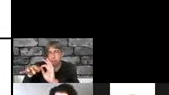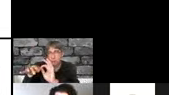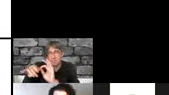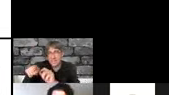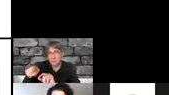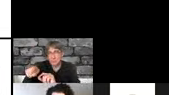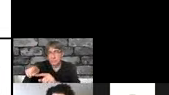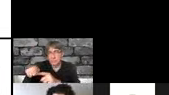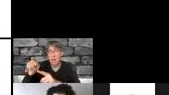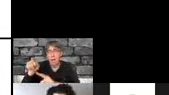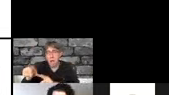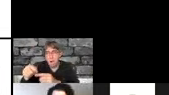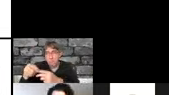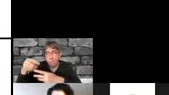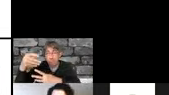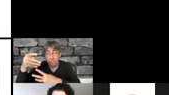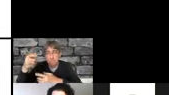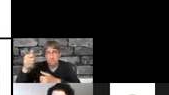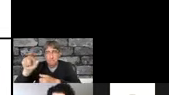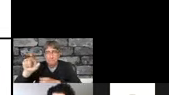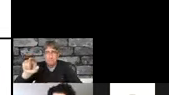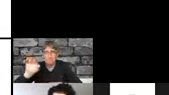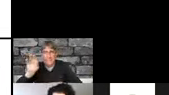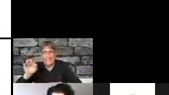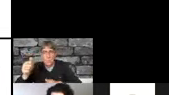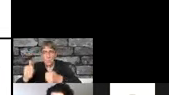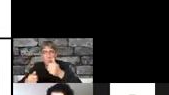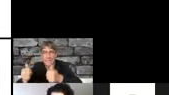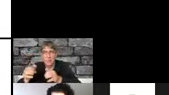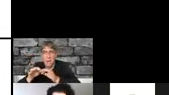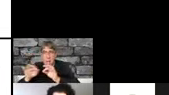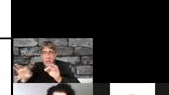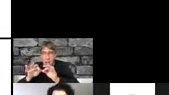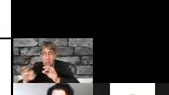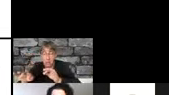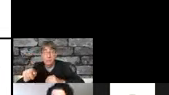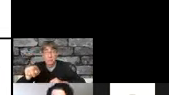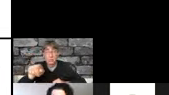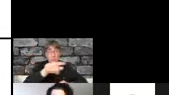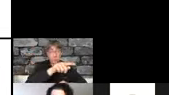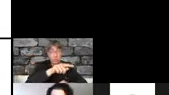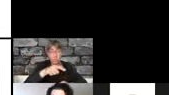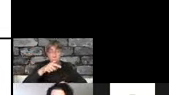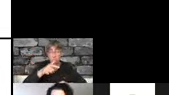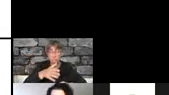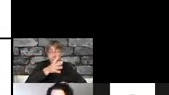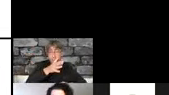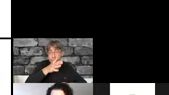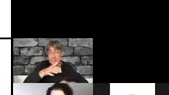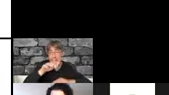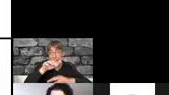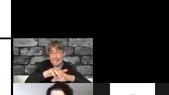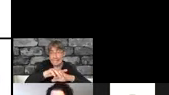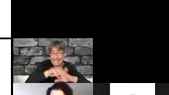Even participants in English should select English so that they can hear any comments being spoken in the other languages by